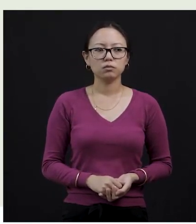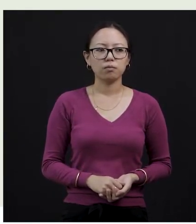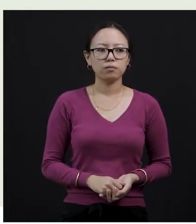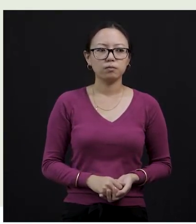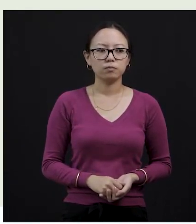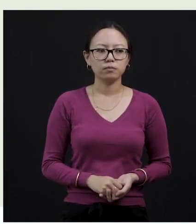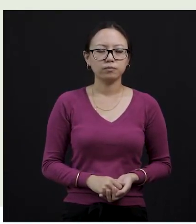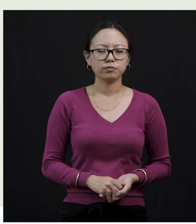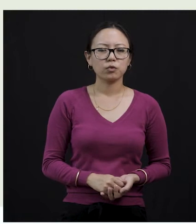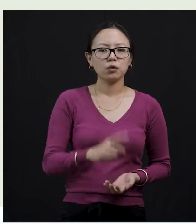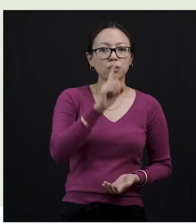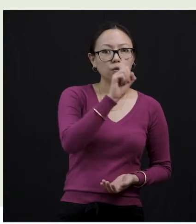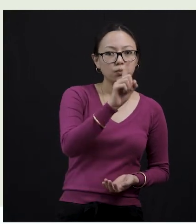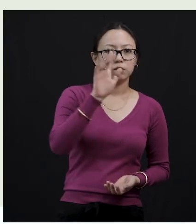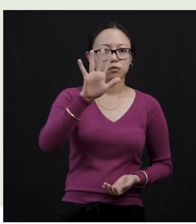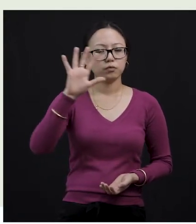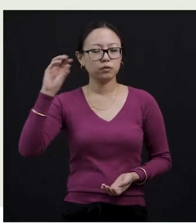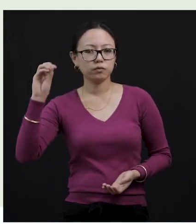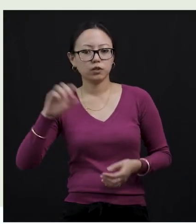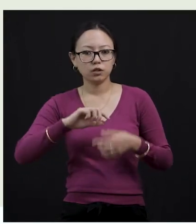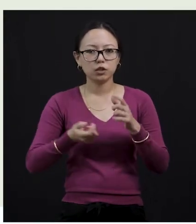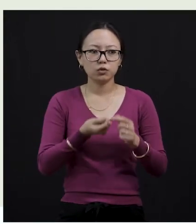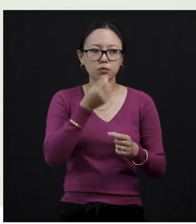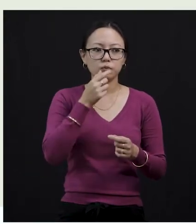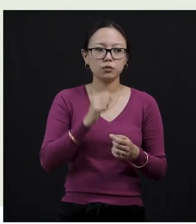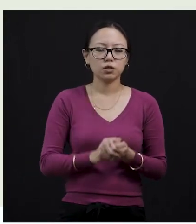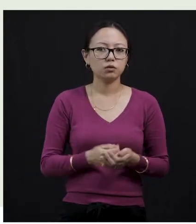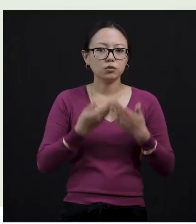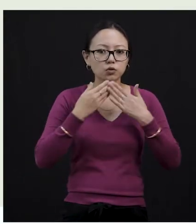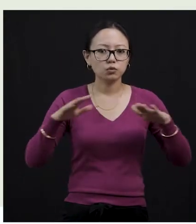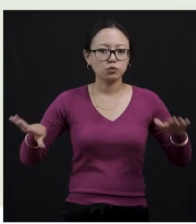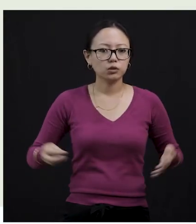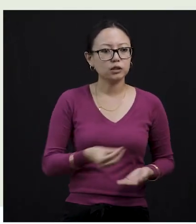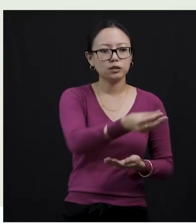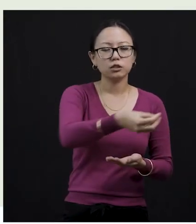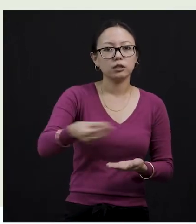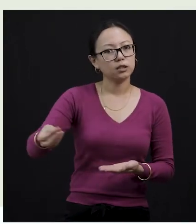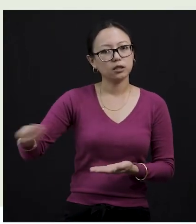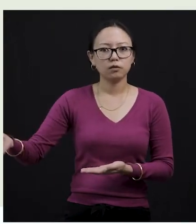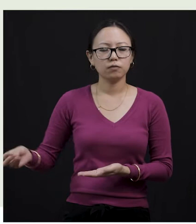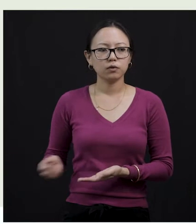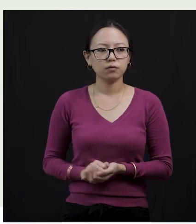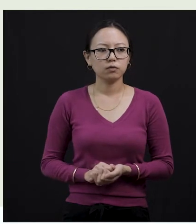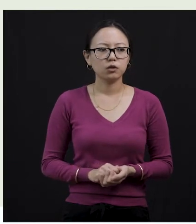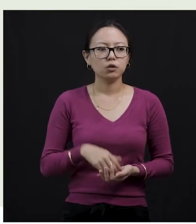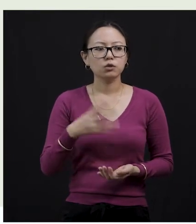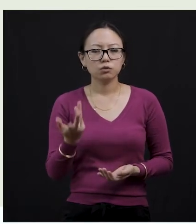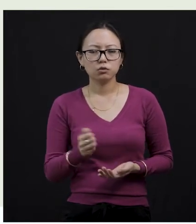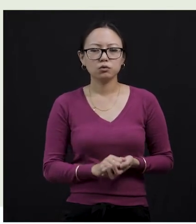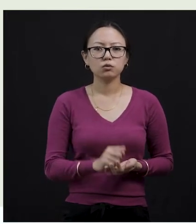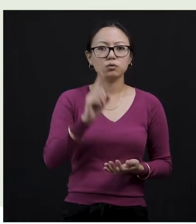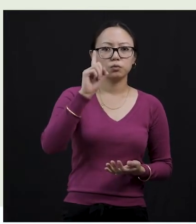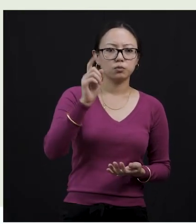many sweets each student will get? Okay, so for this what we need to do? We need to